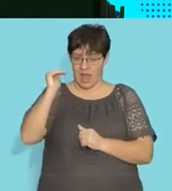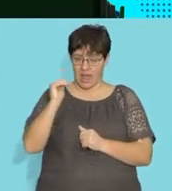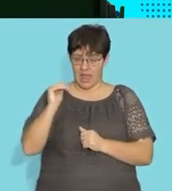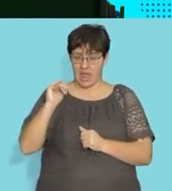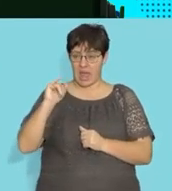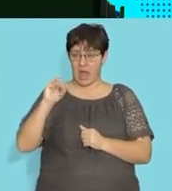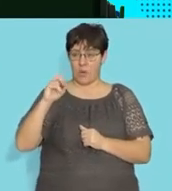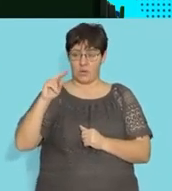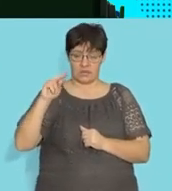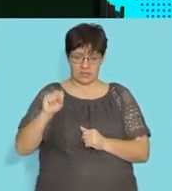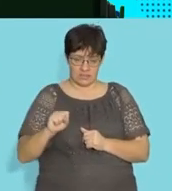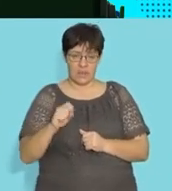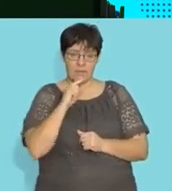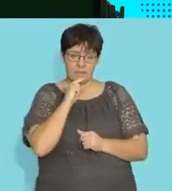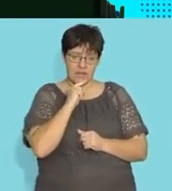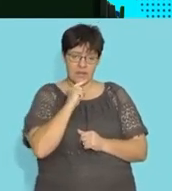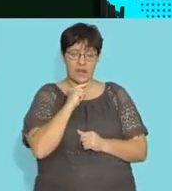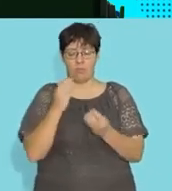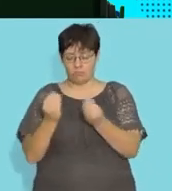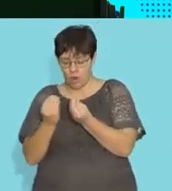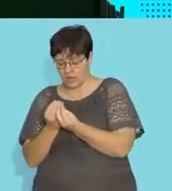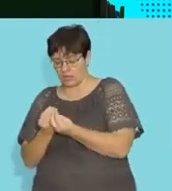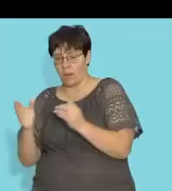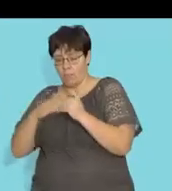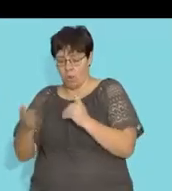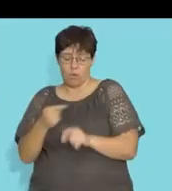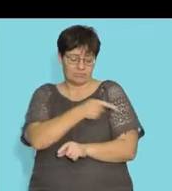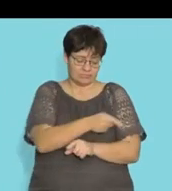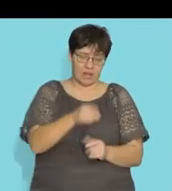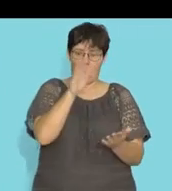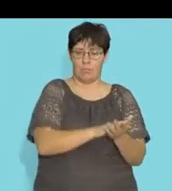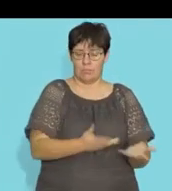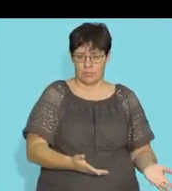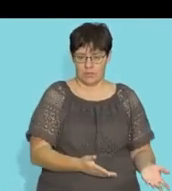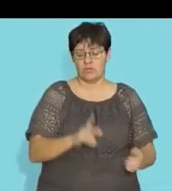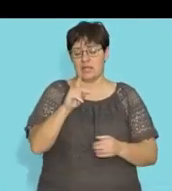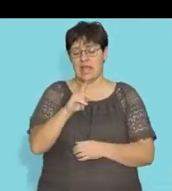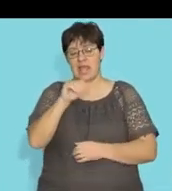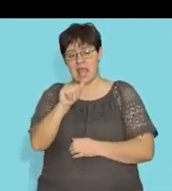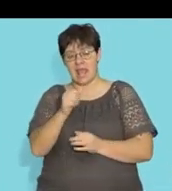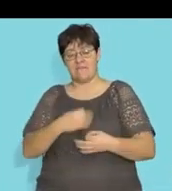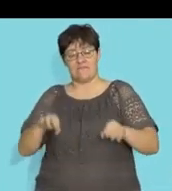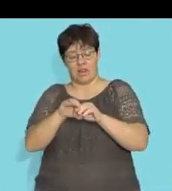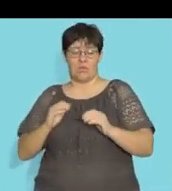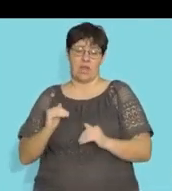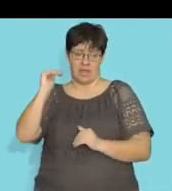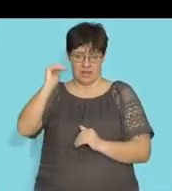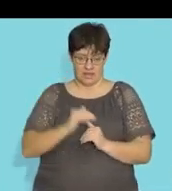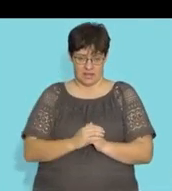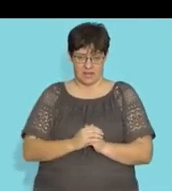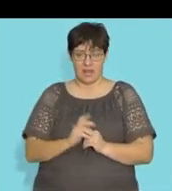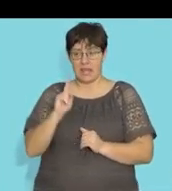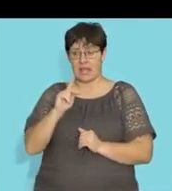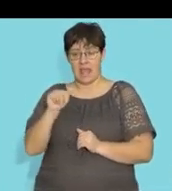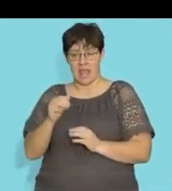that the product is more than the reactant, meaning that the Ka value is very high. And when the Ka